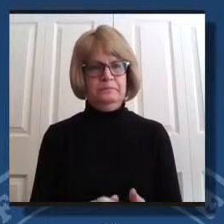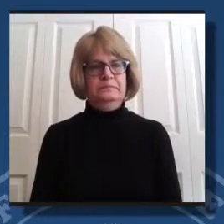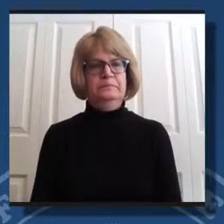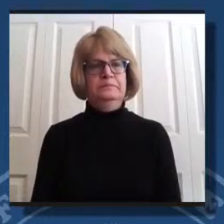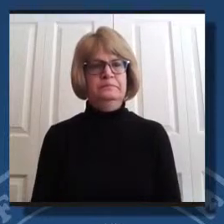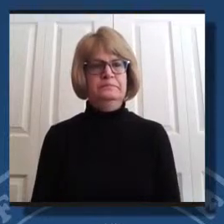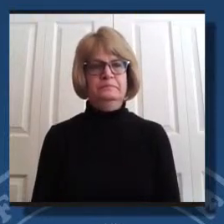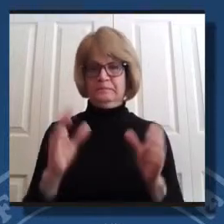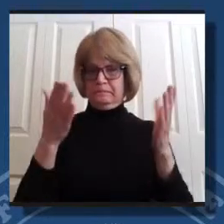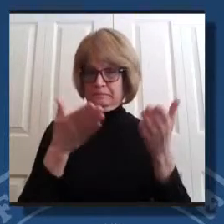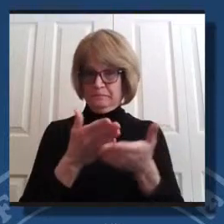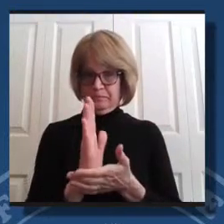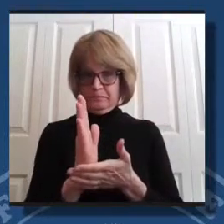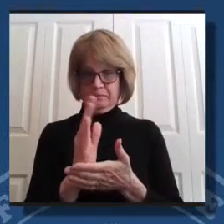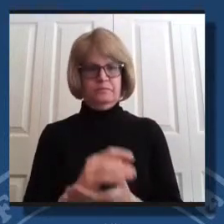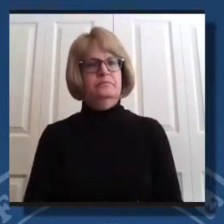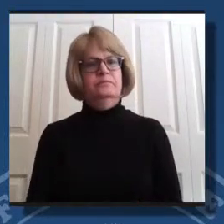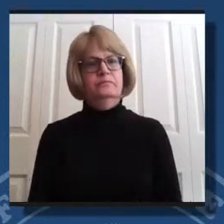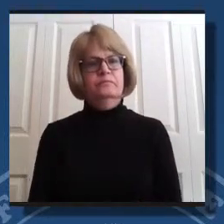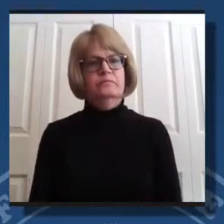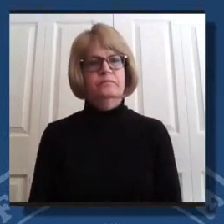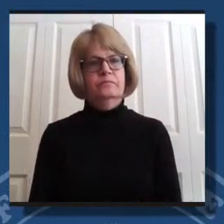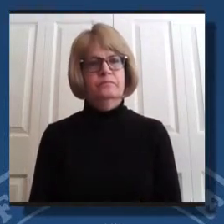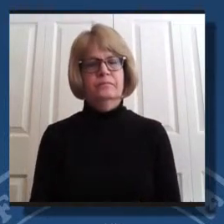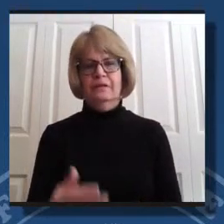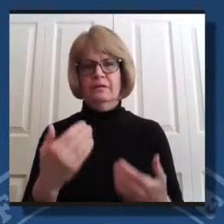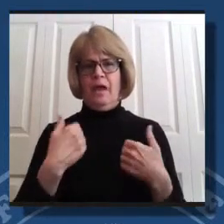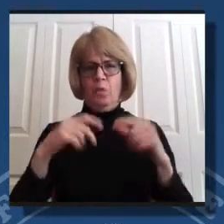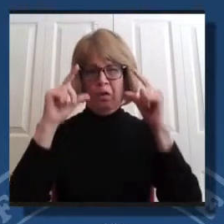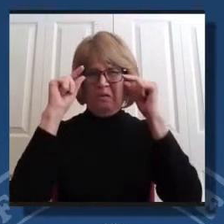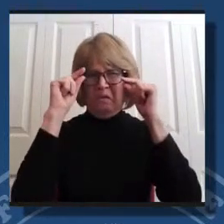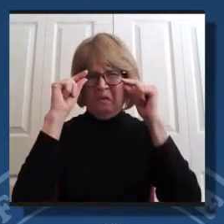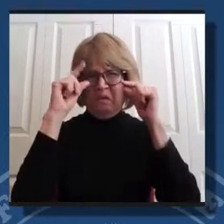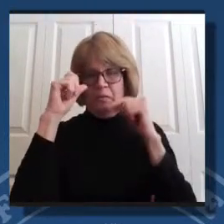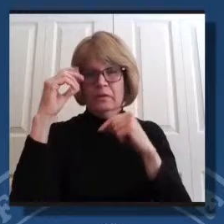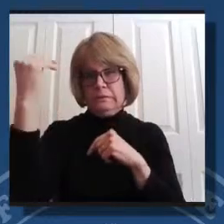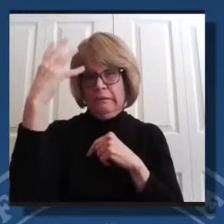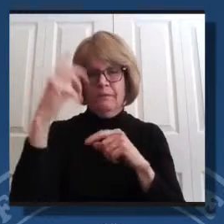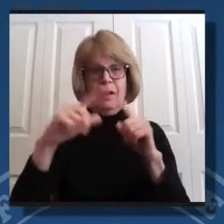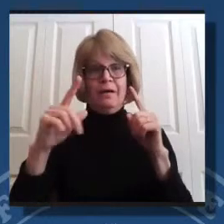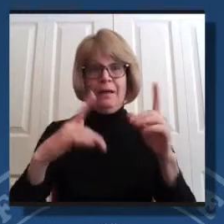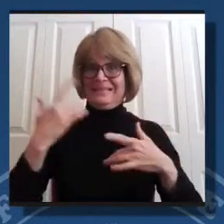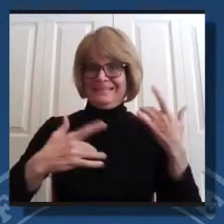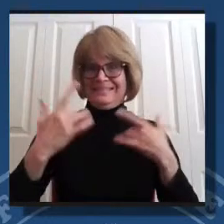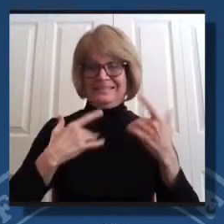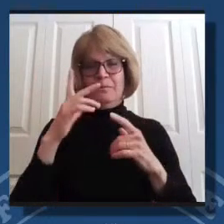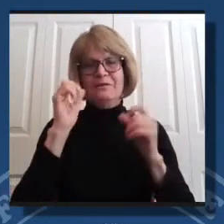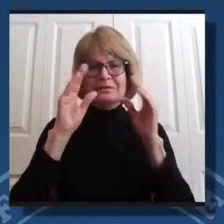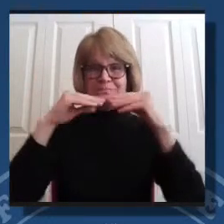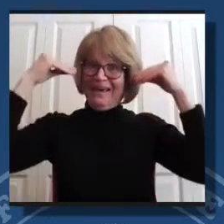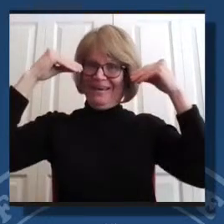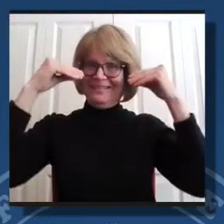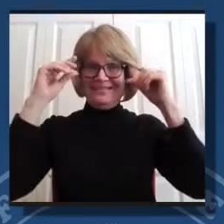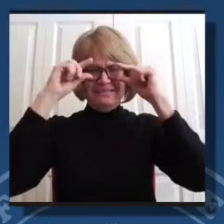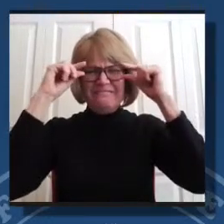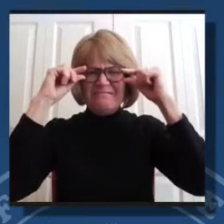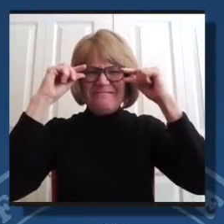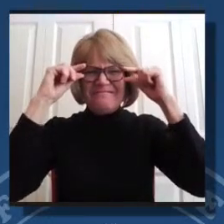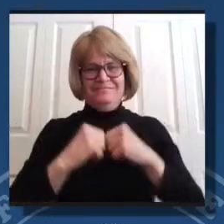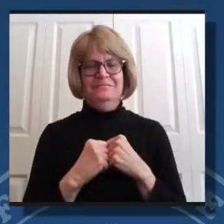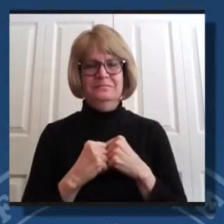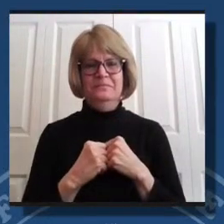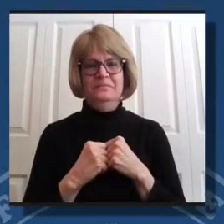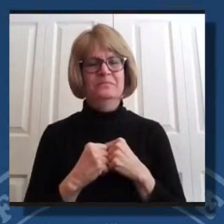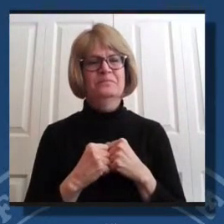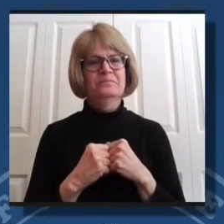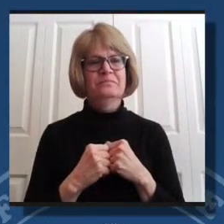All right. I'm going to squint, but I want you to see how excited I am because I smile with my eyes. I just want